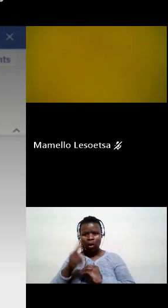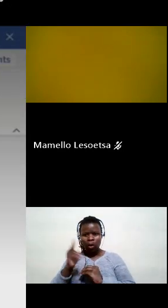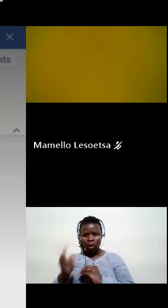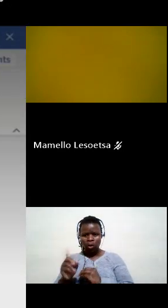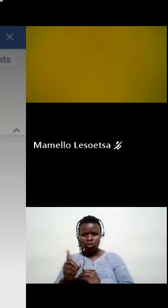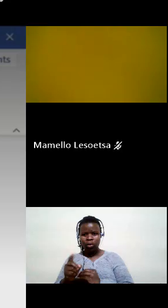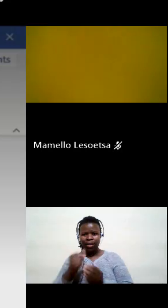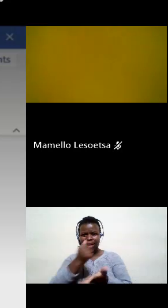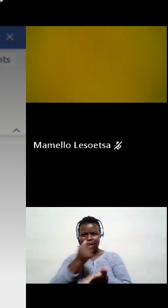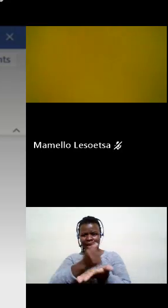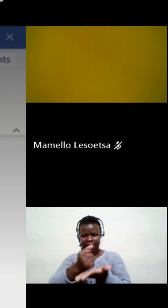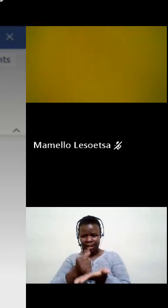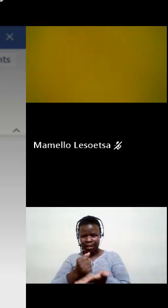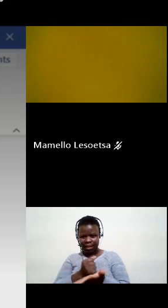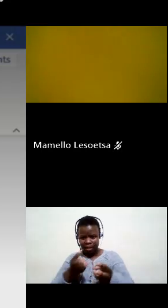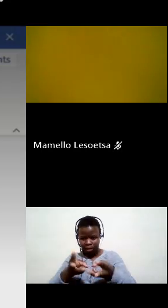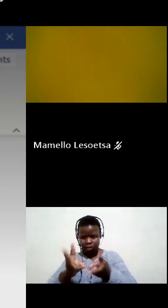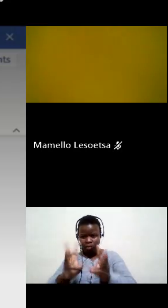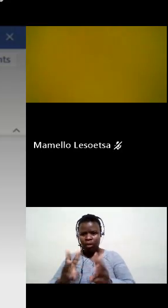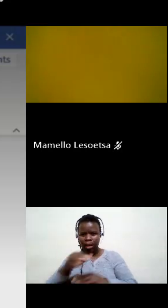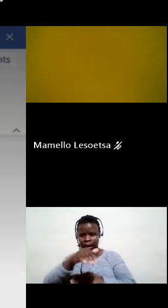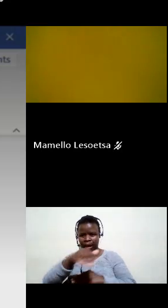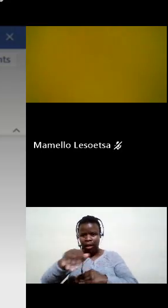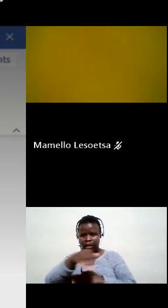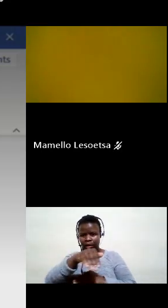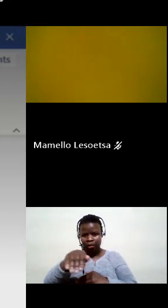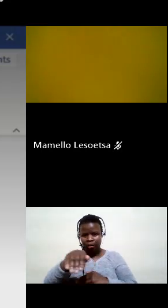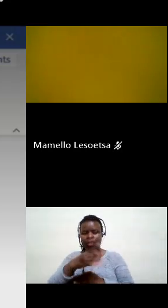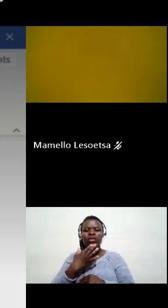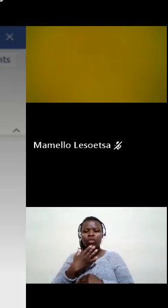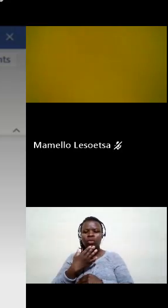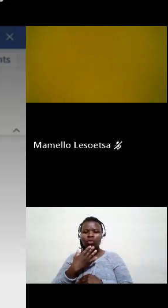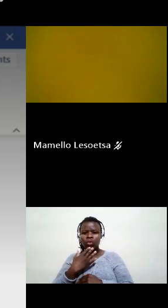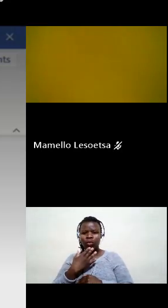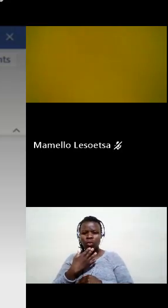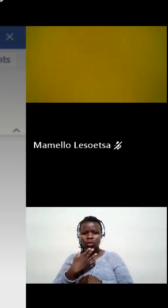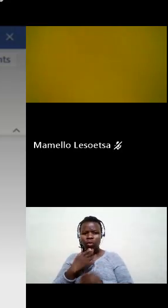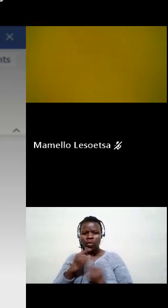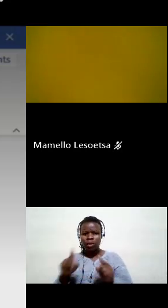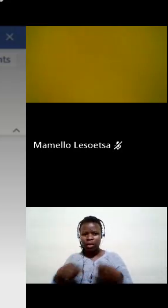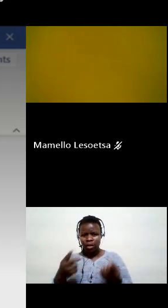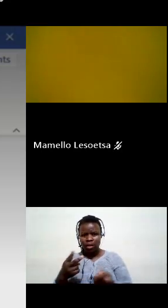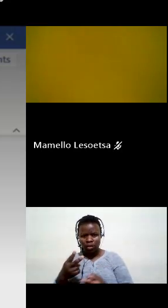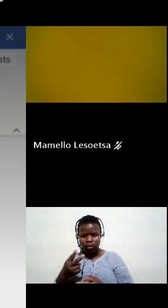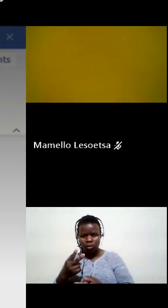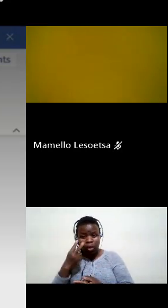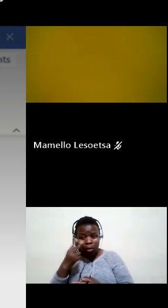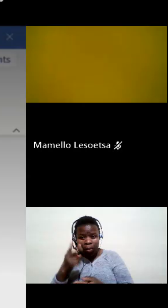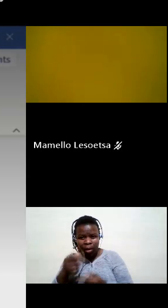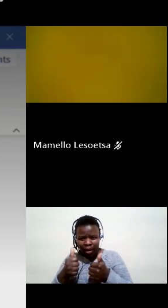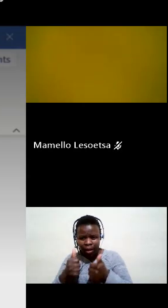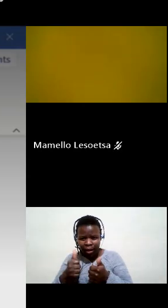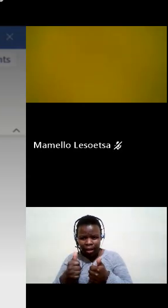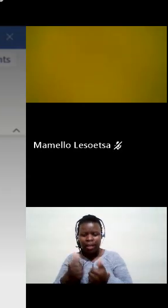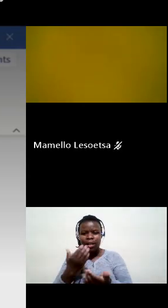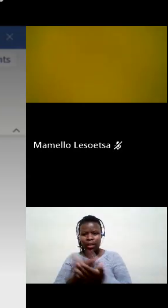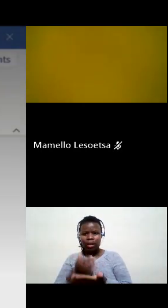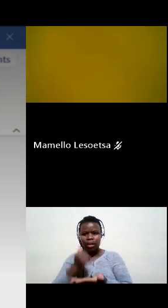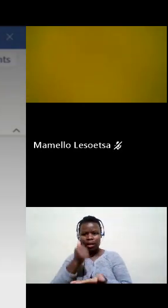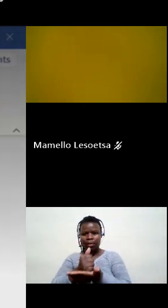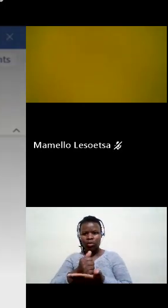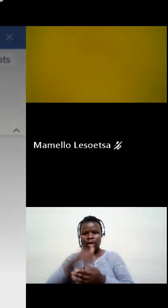put in front. You put those who are able to, who cannot see properly, you can put them at the front.